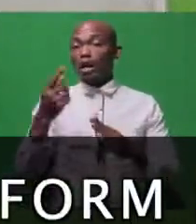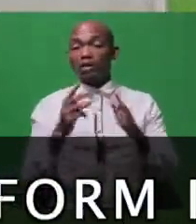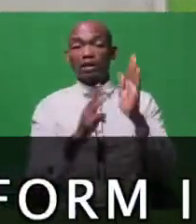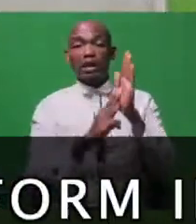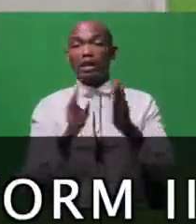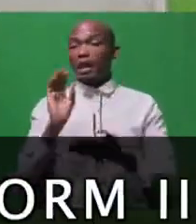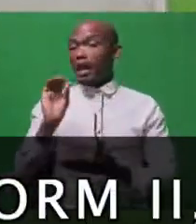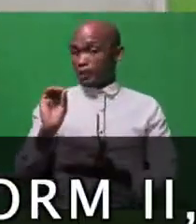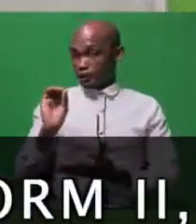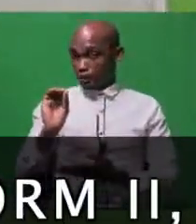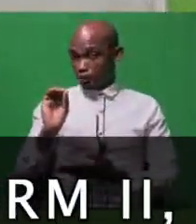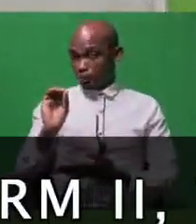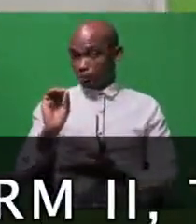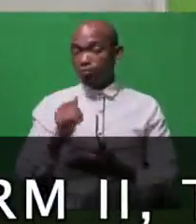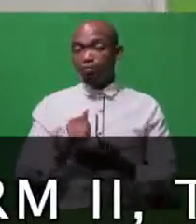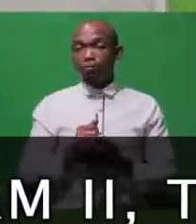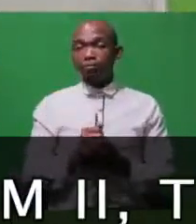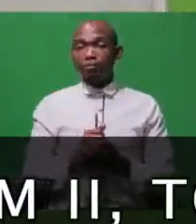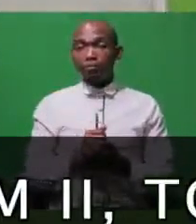208.